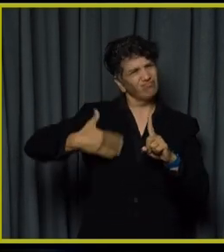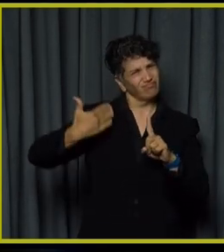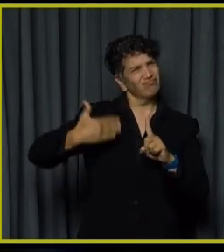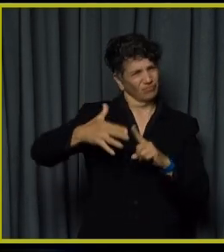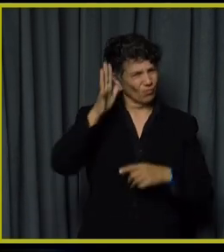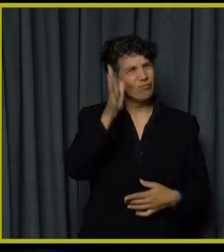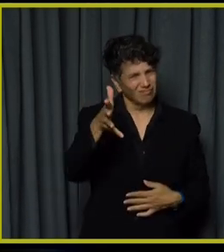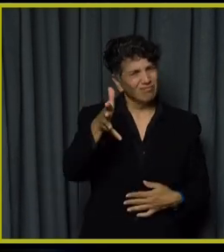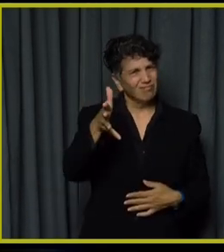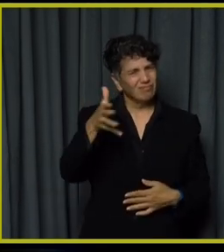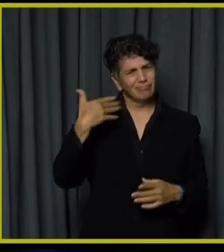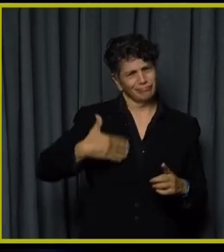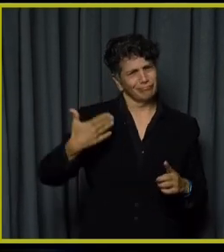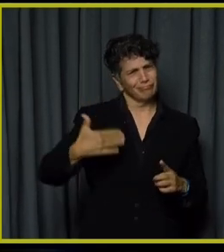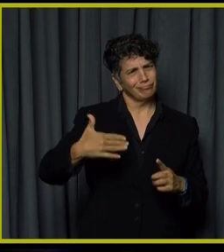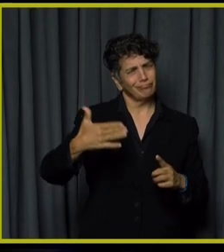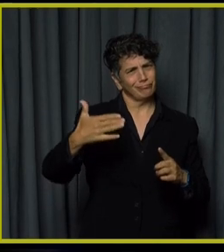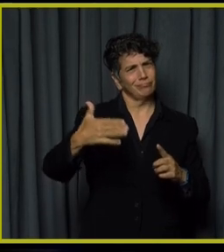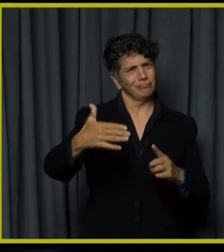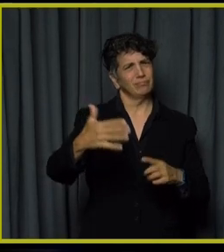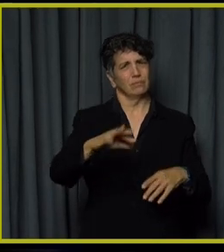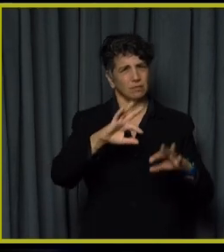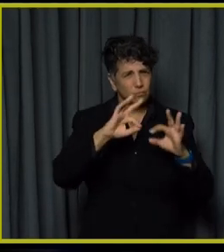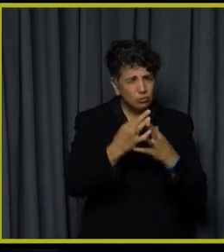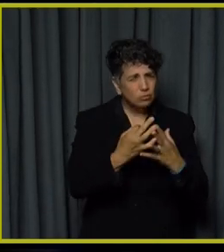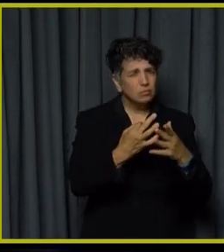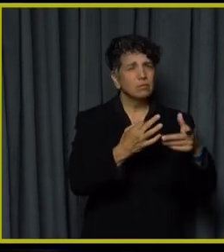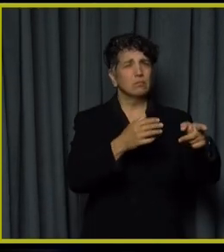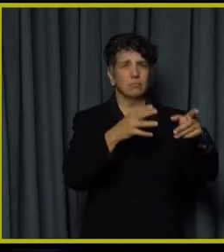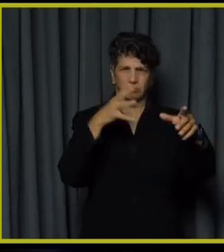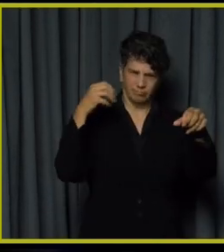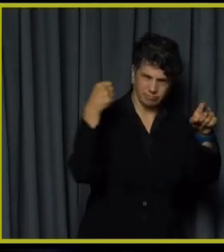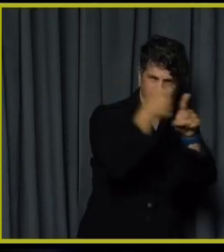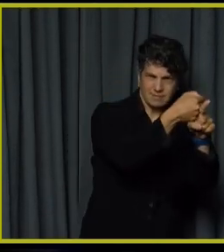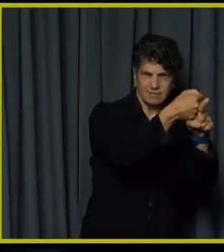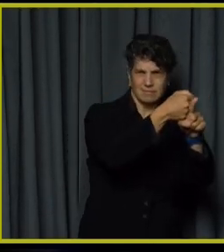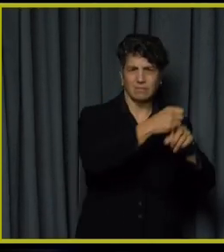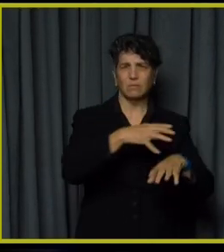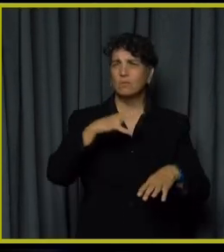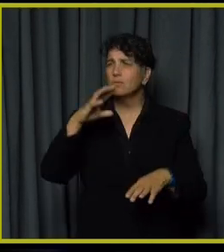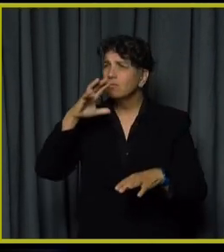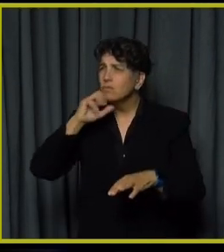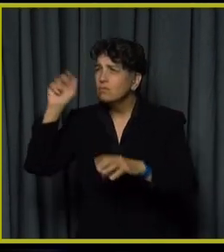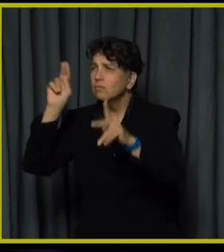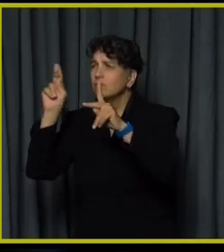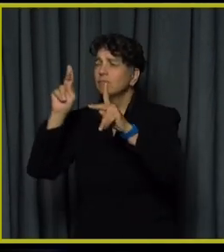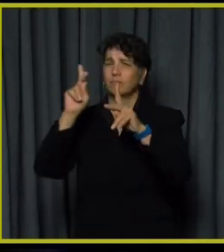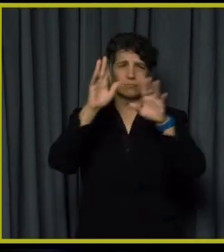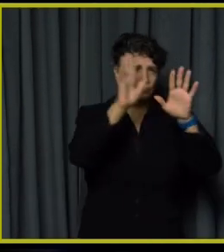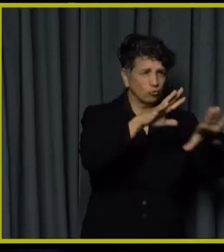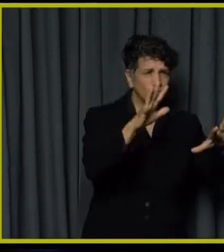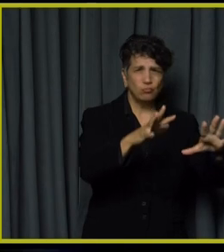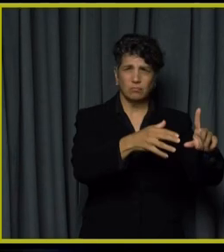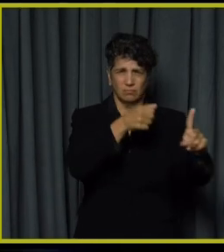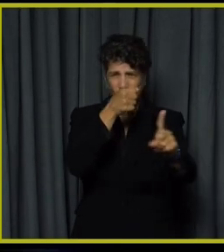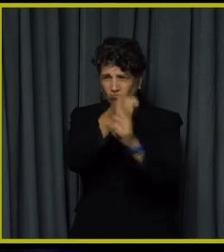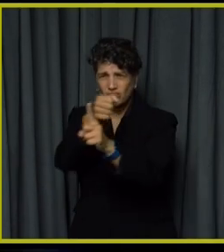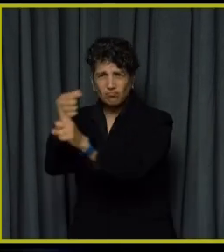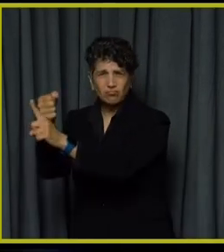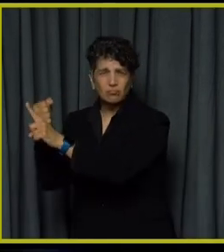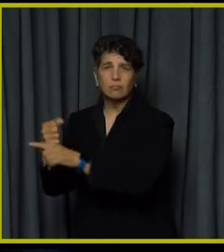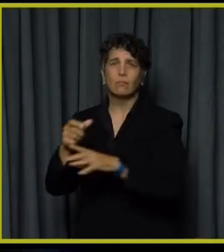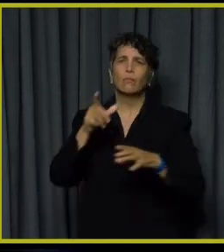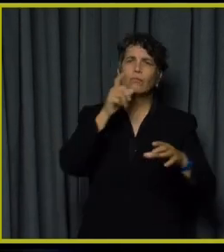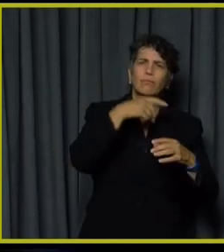of color, the elderly, infants and children, also the mentally ill and the homeless and those with pre-existing